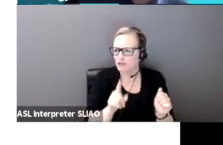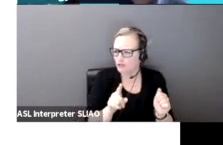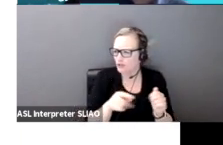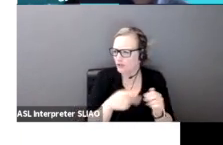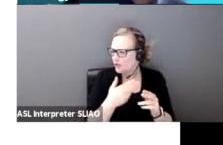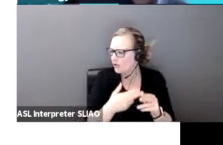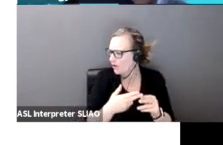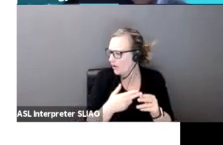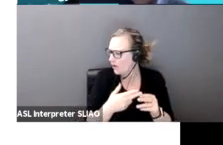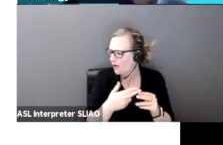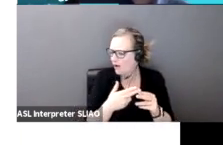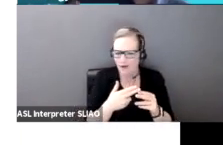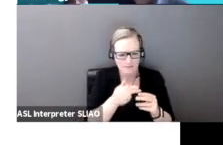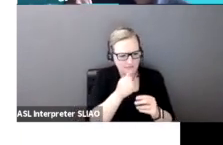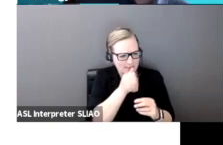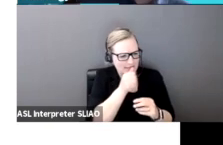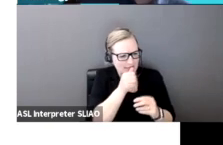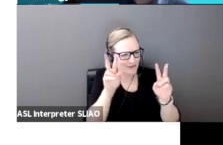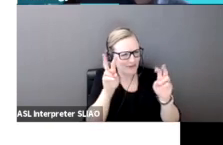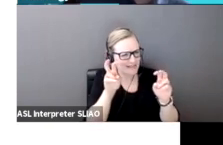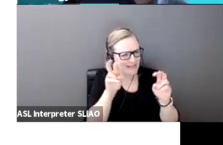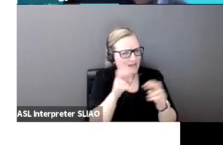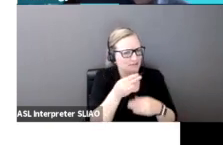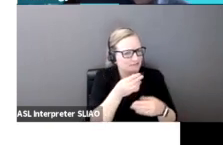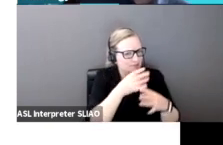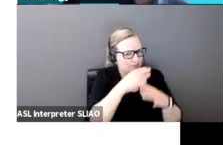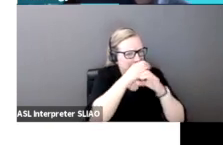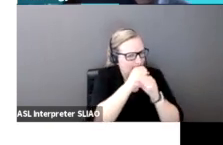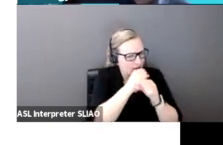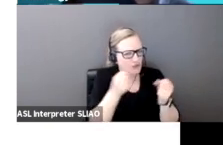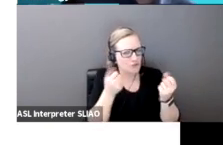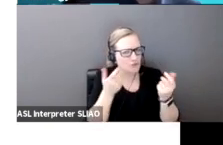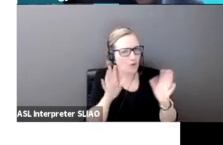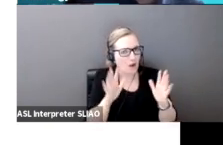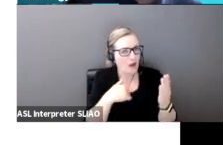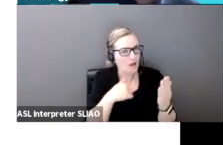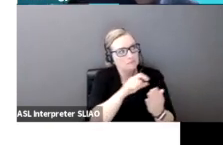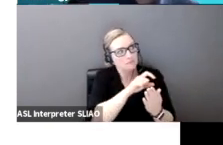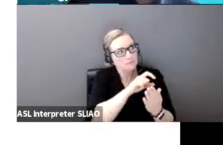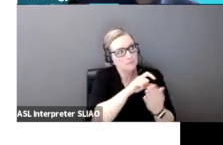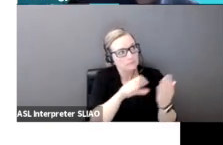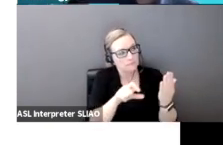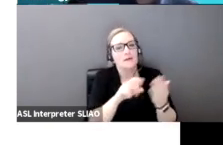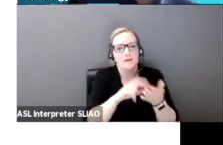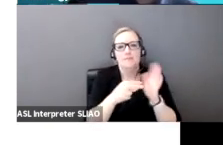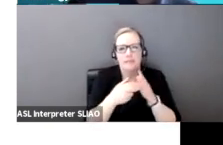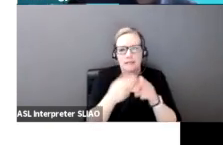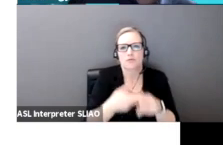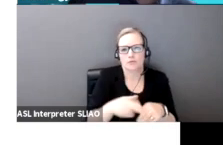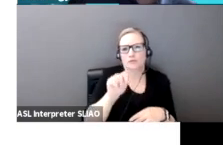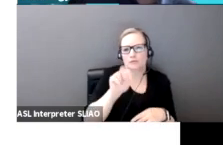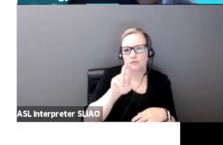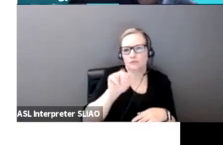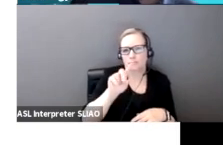you would not want a competitor finding that piece of paper, you would consider that to be a trade secret.